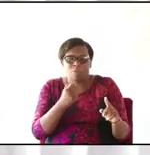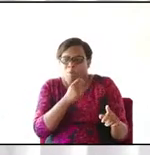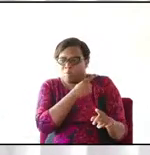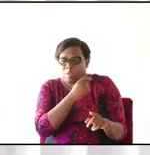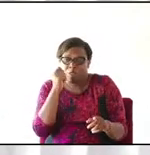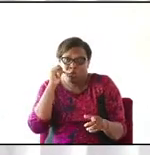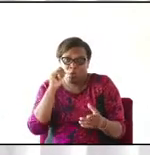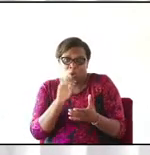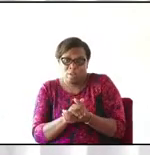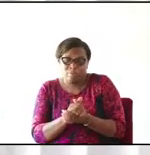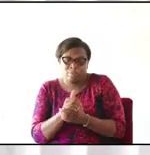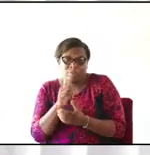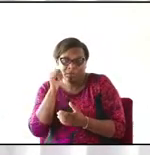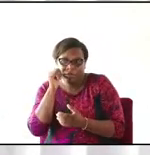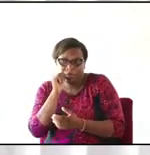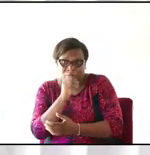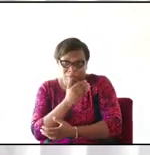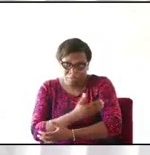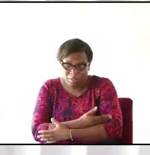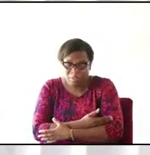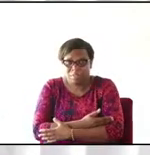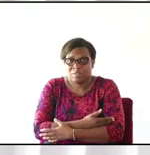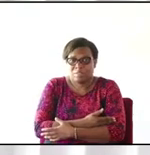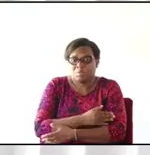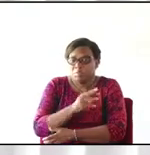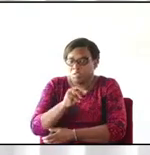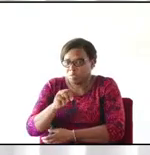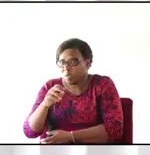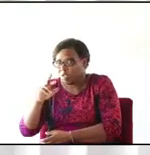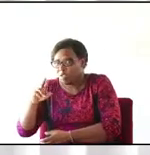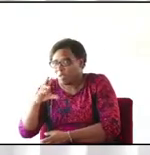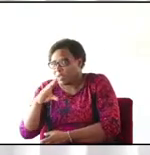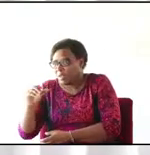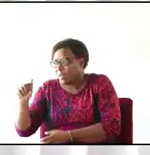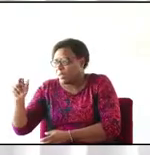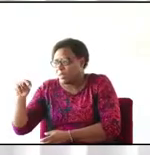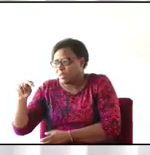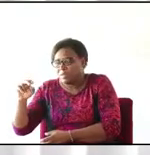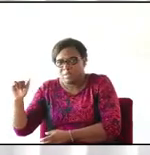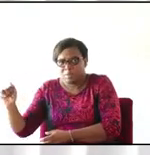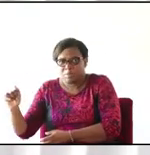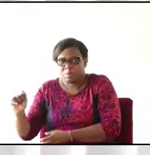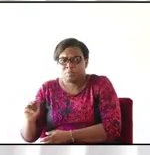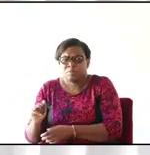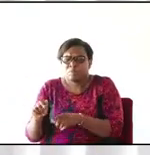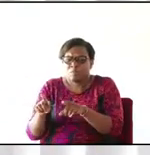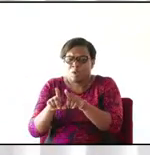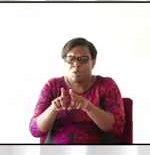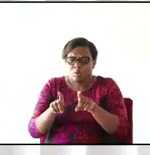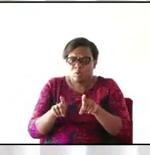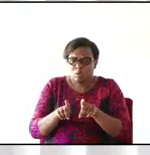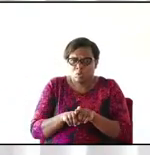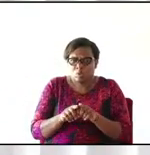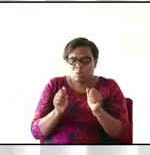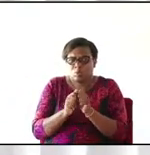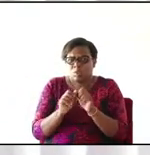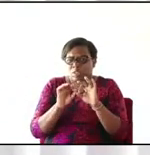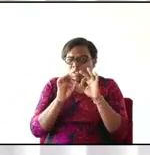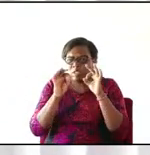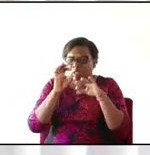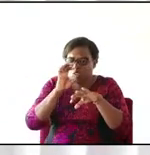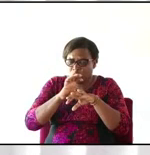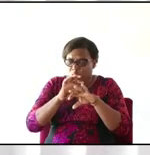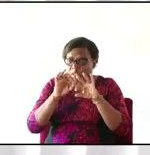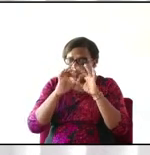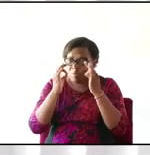my girls, Misha Marie, Renee, and Anna Maria, along with the family, church family